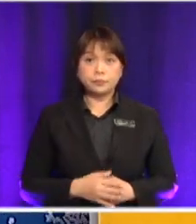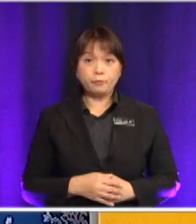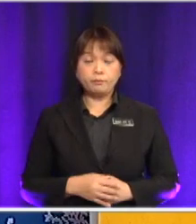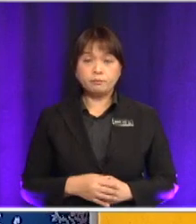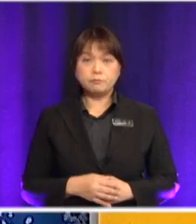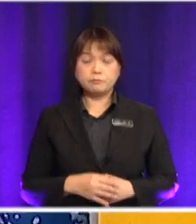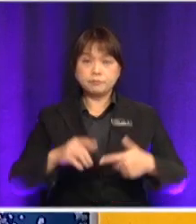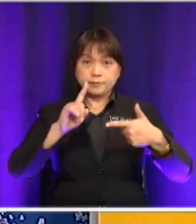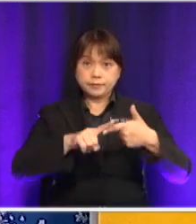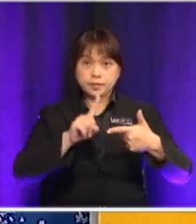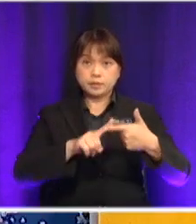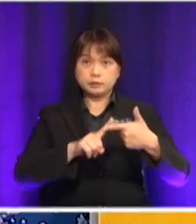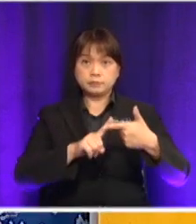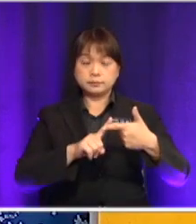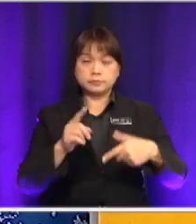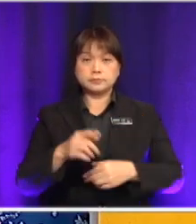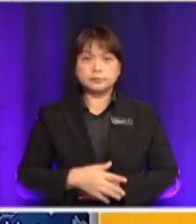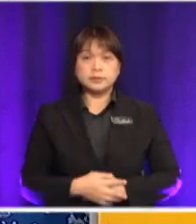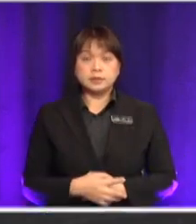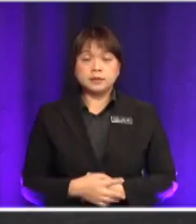Okay, Harshini.